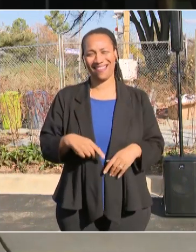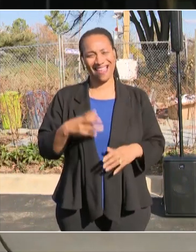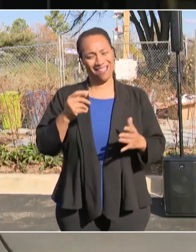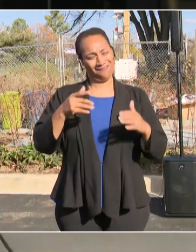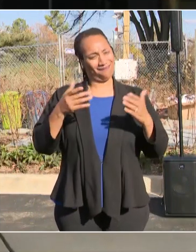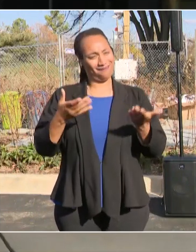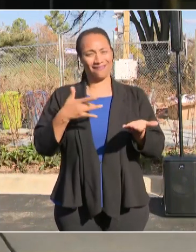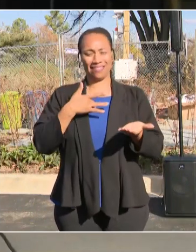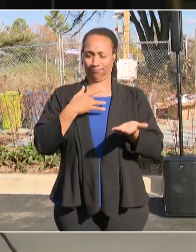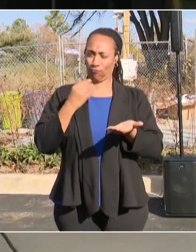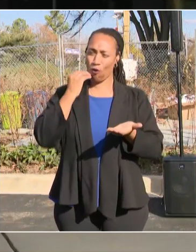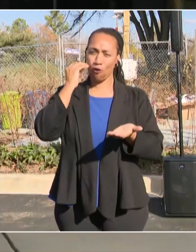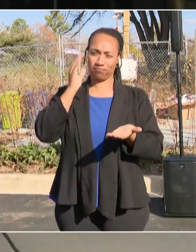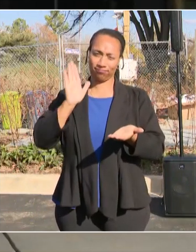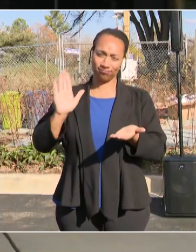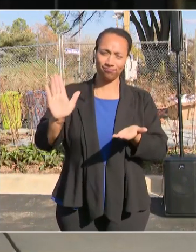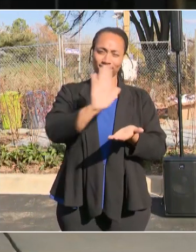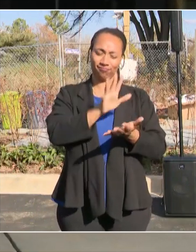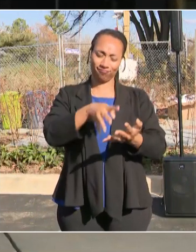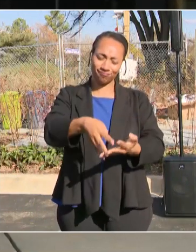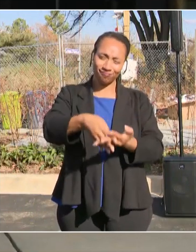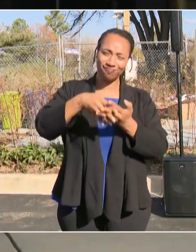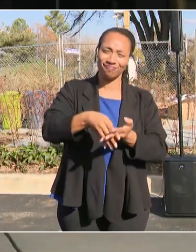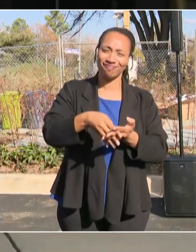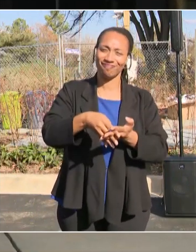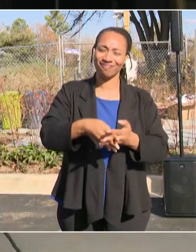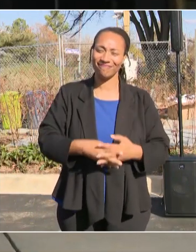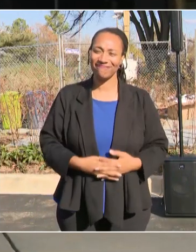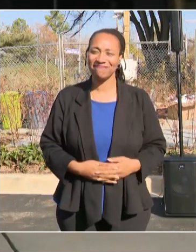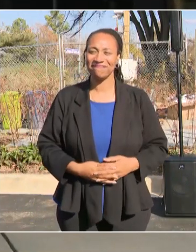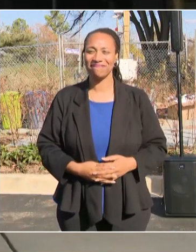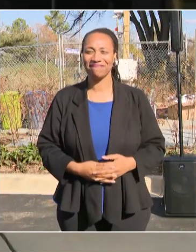all residents will have that right. So thank you.